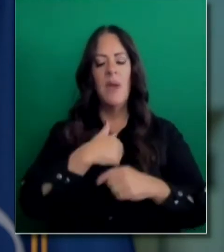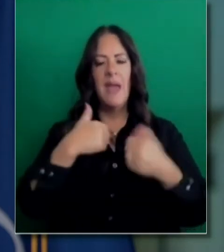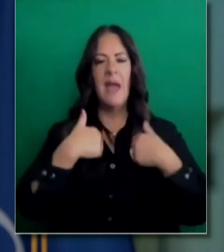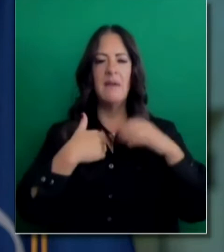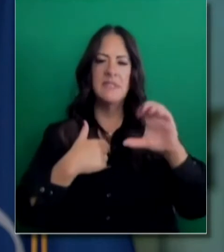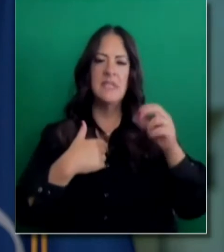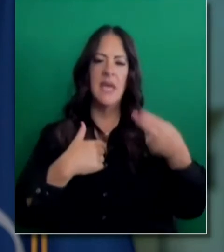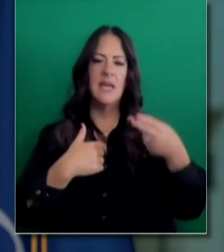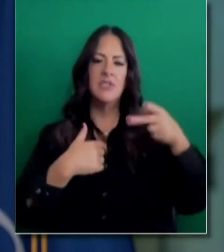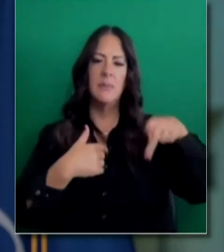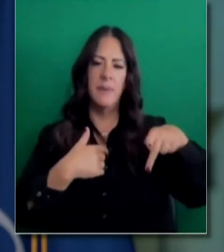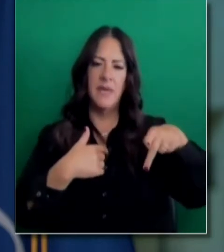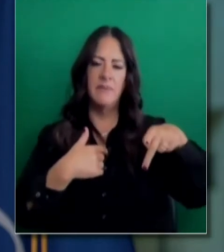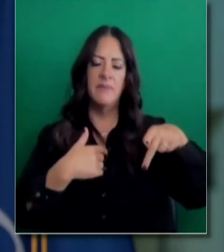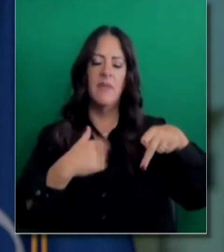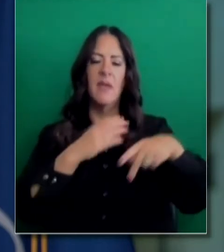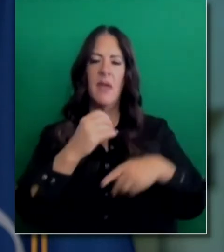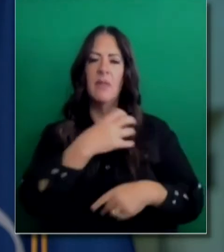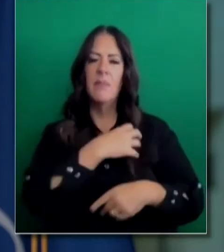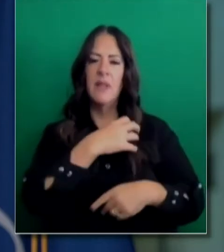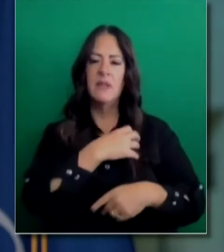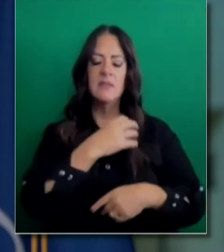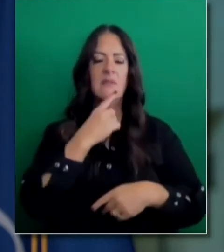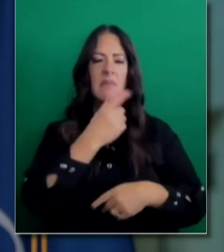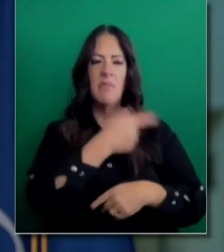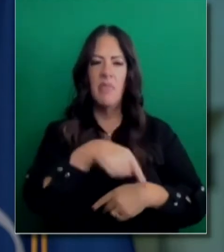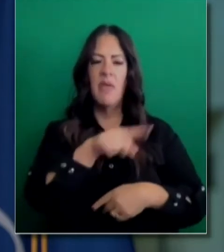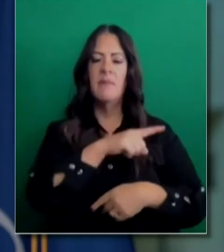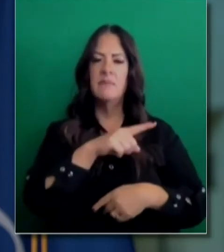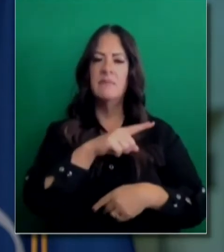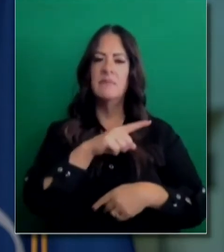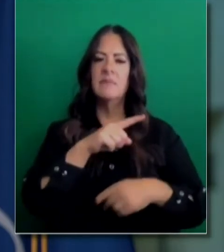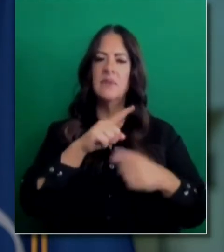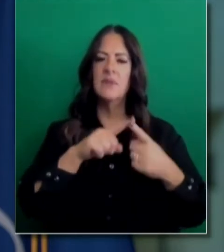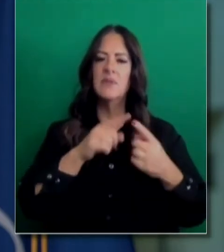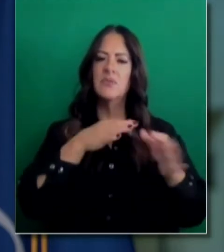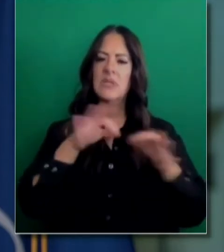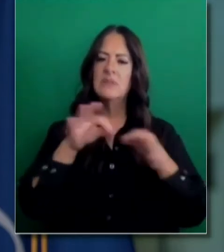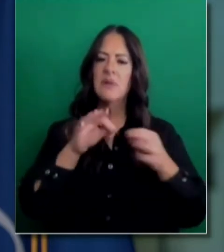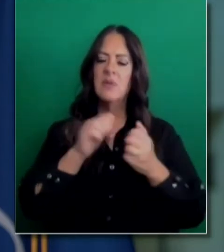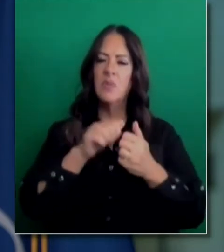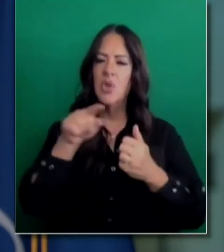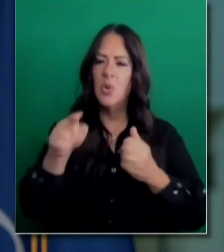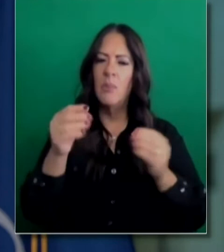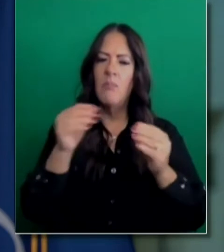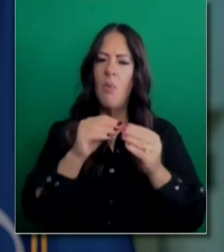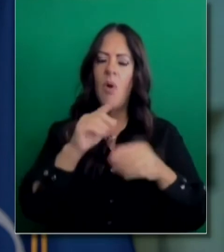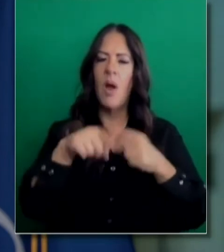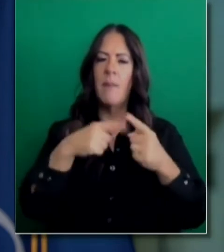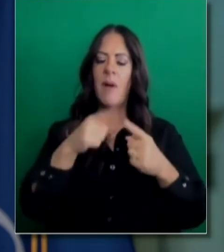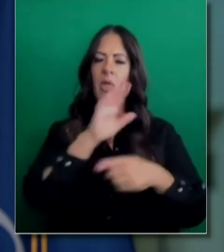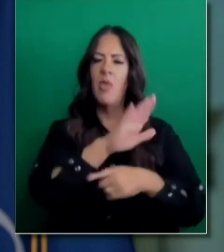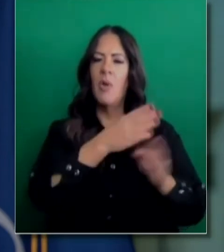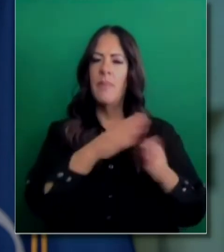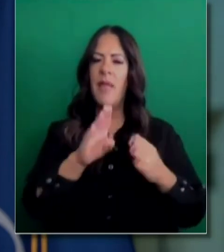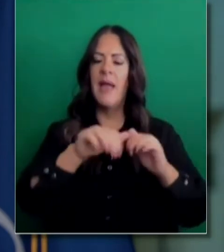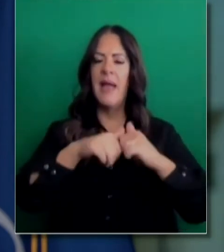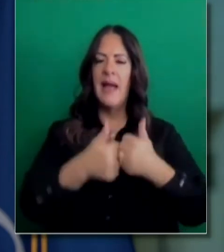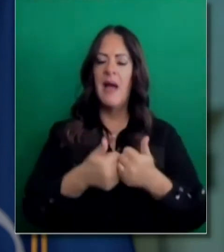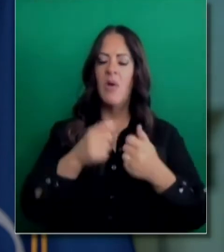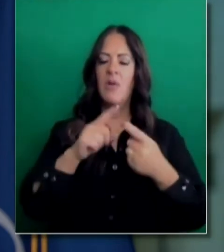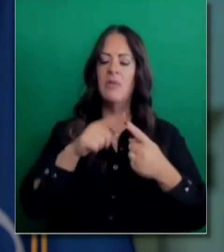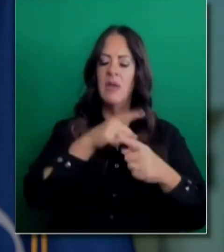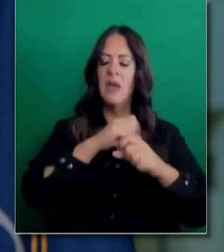happy to encourage them to talk to you a little more detailed, the extent we can socialize some of the